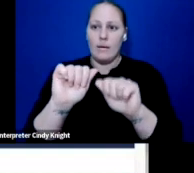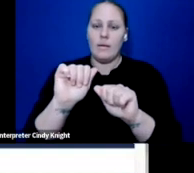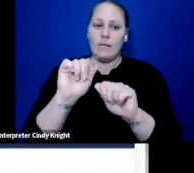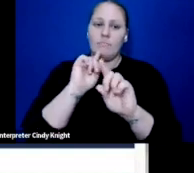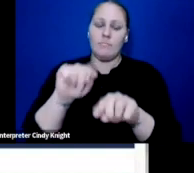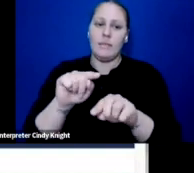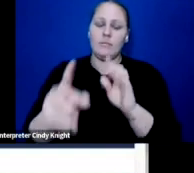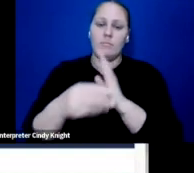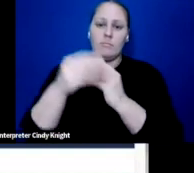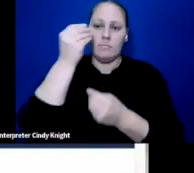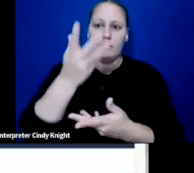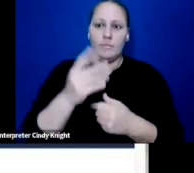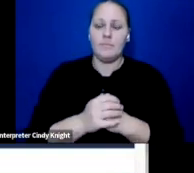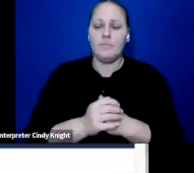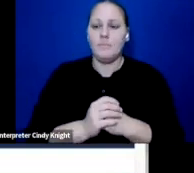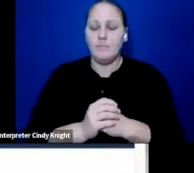additional information.